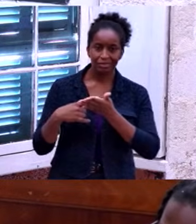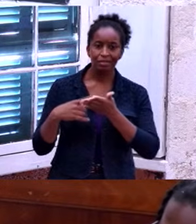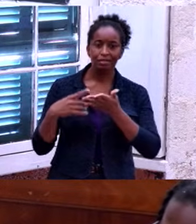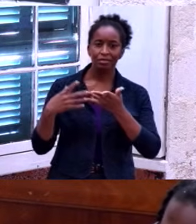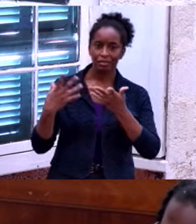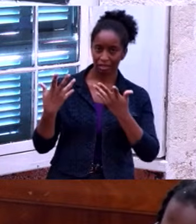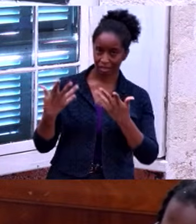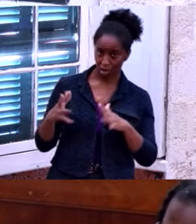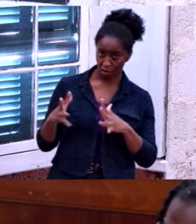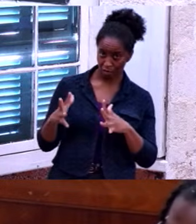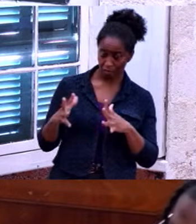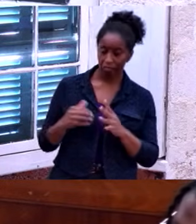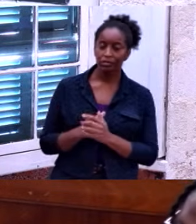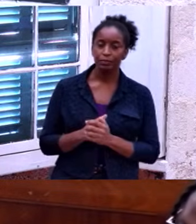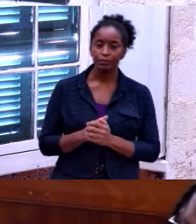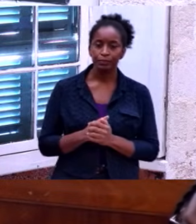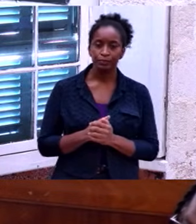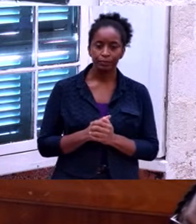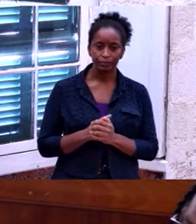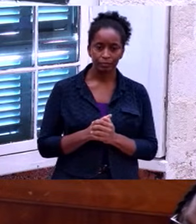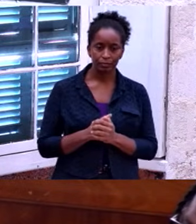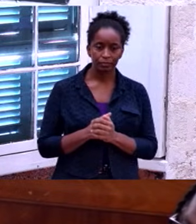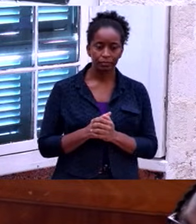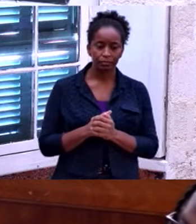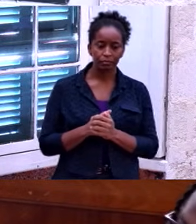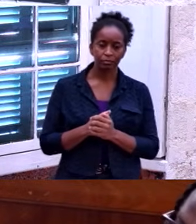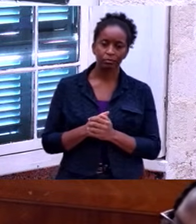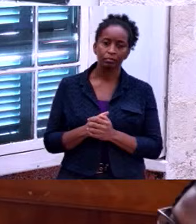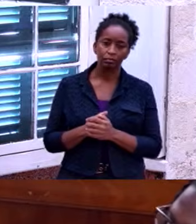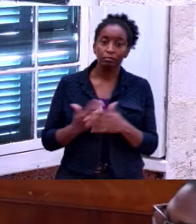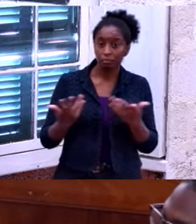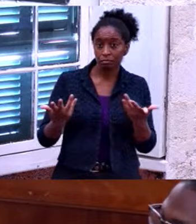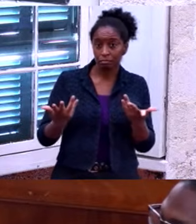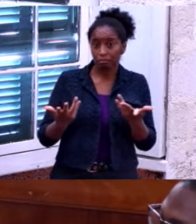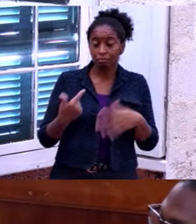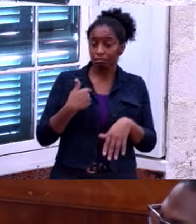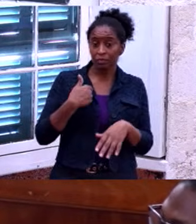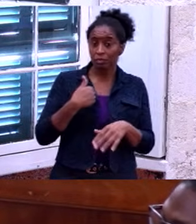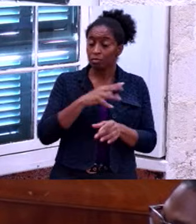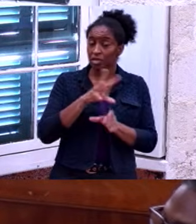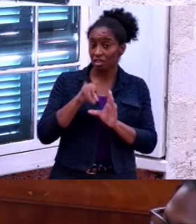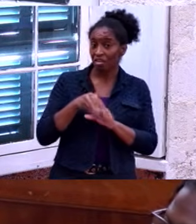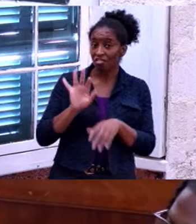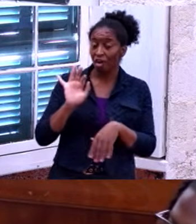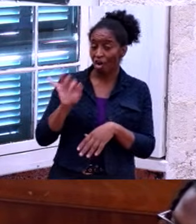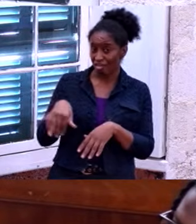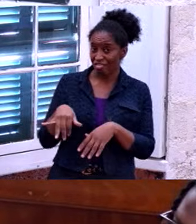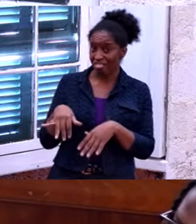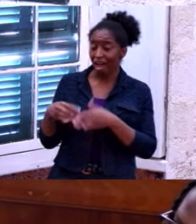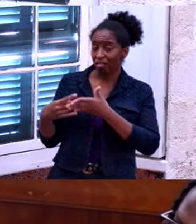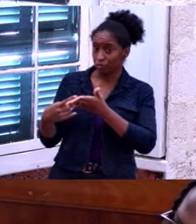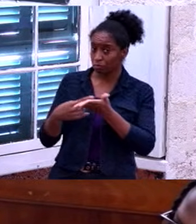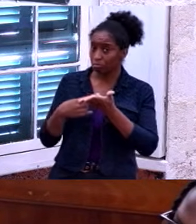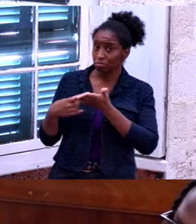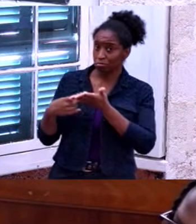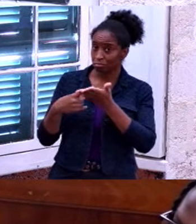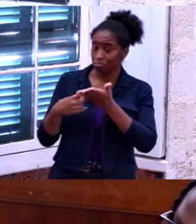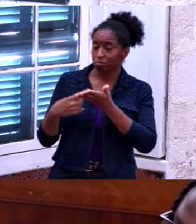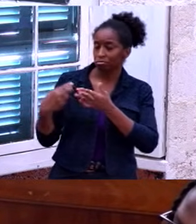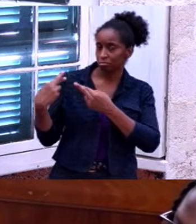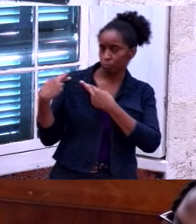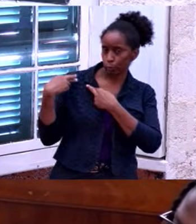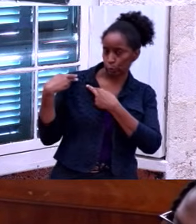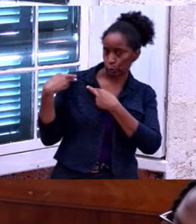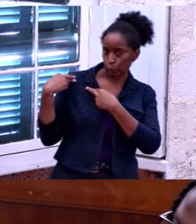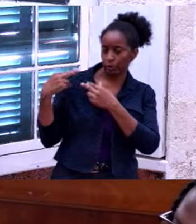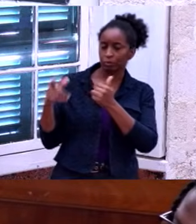reform. And I myself was a part of that process and serving in the capacity as the deputy chairman of